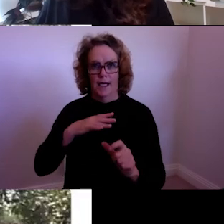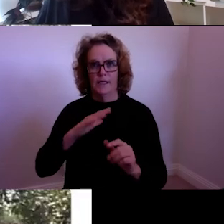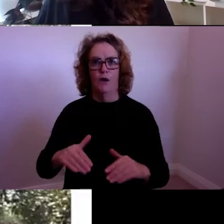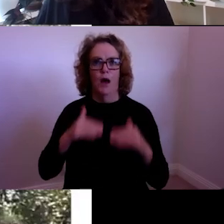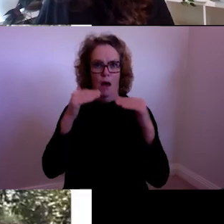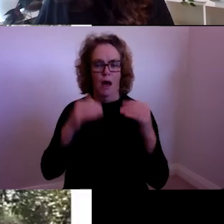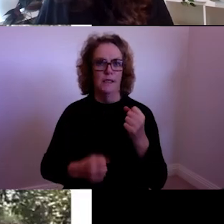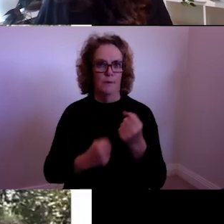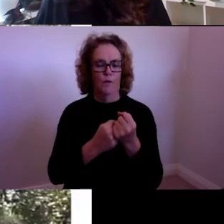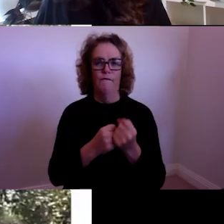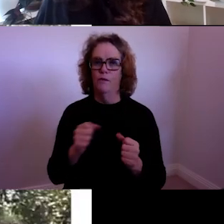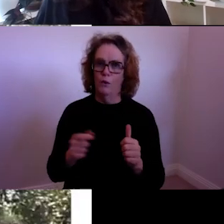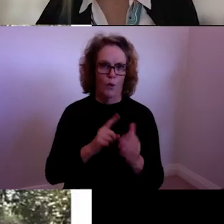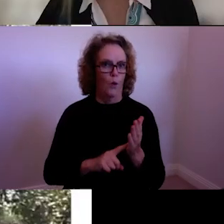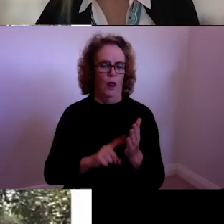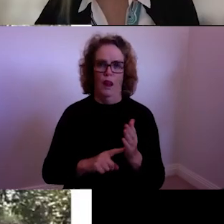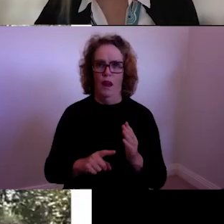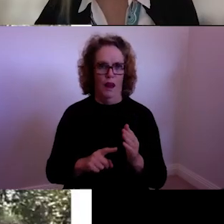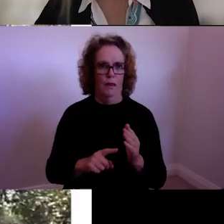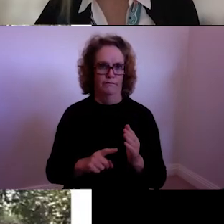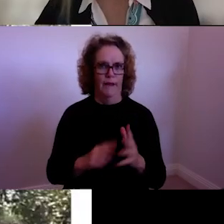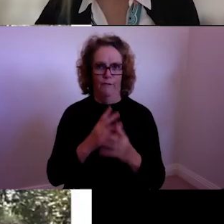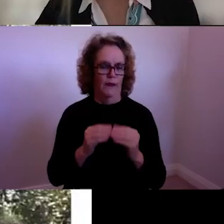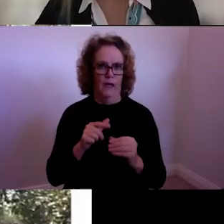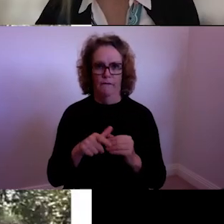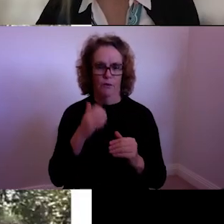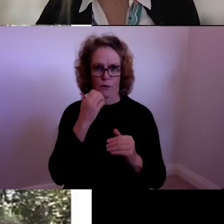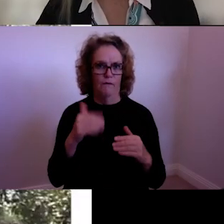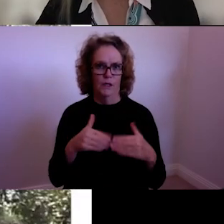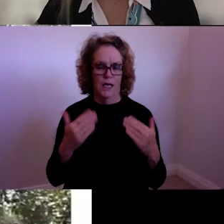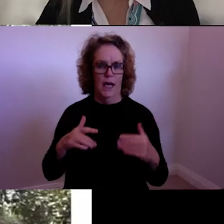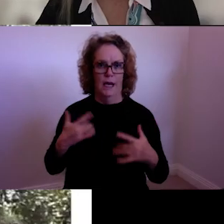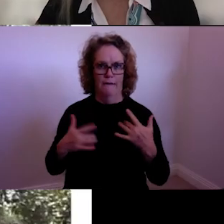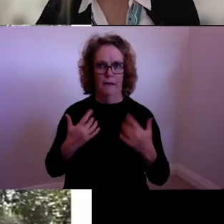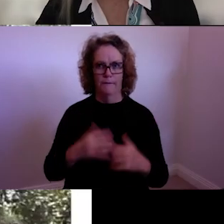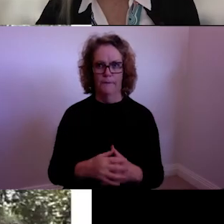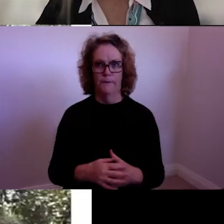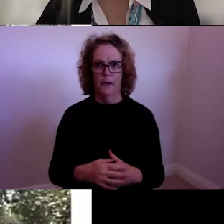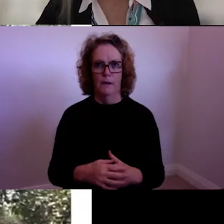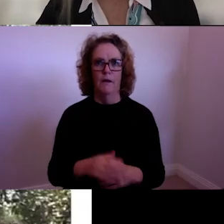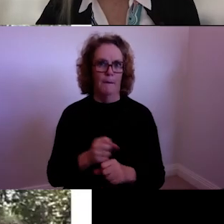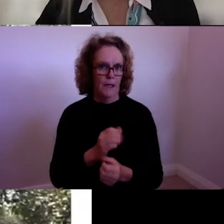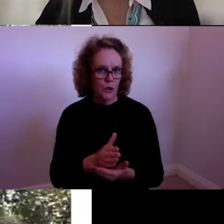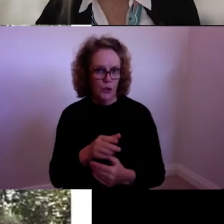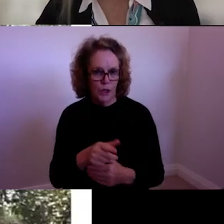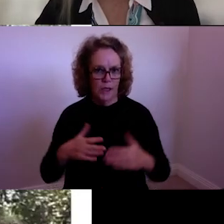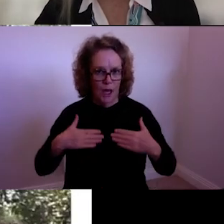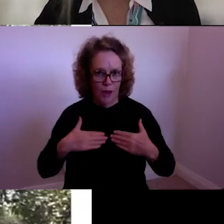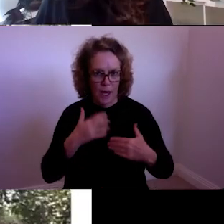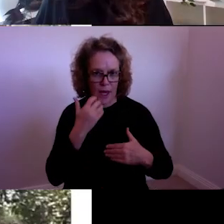all activities of daily living. And day to day, right, for keeping her healthy every day is